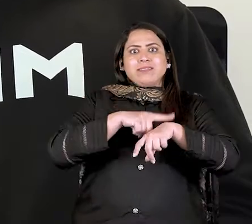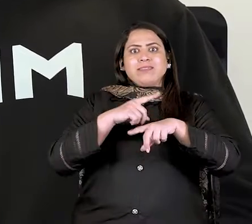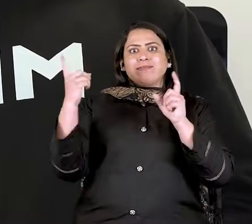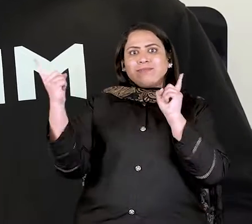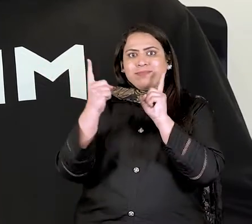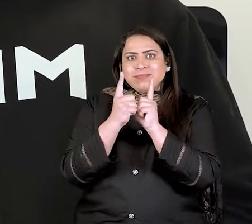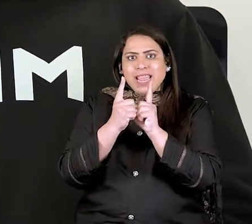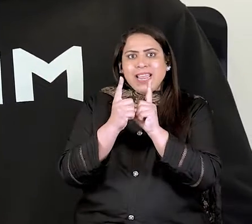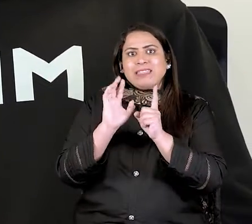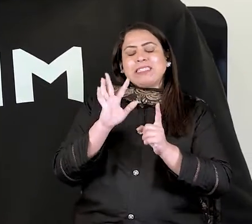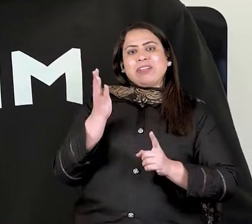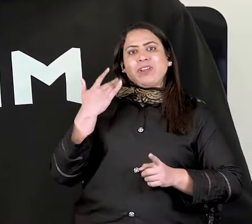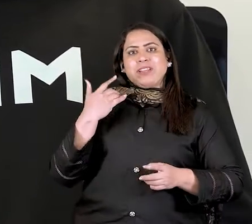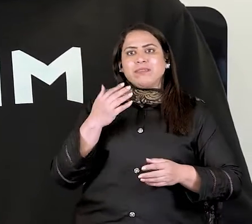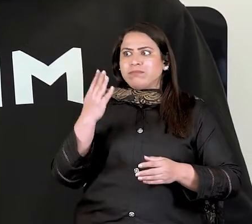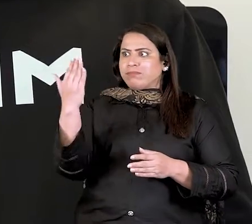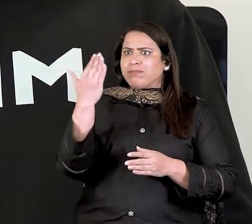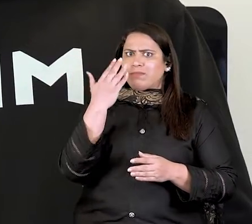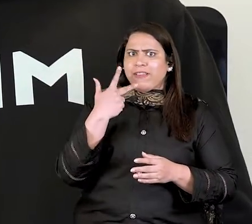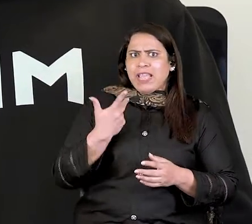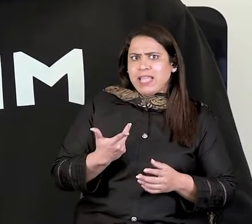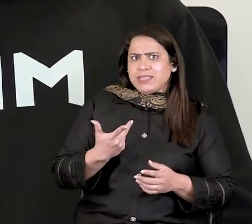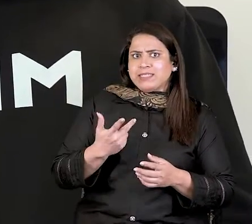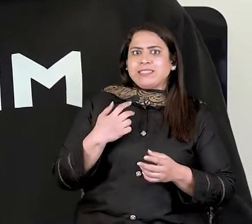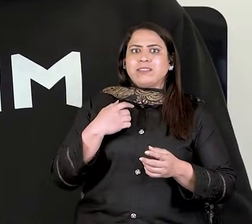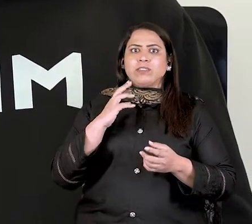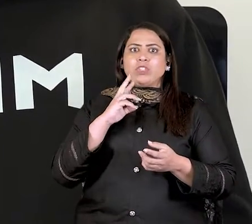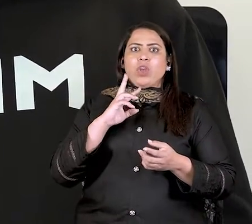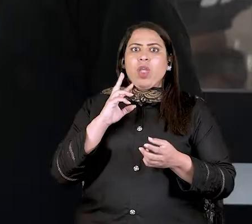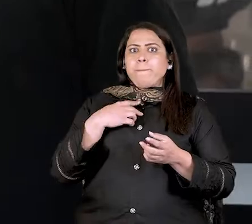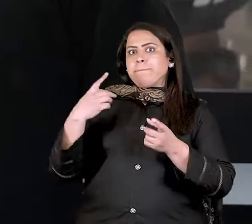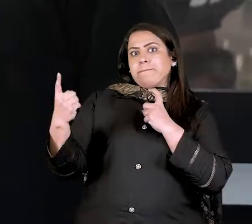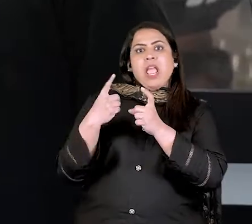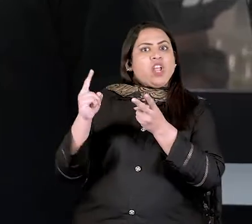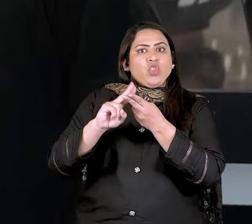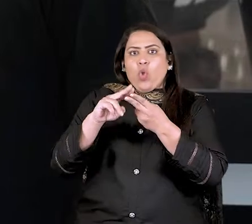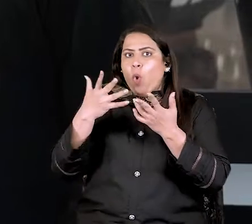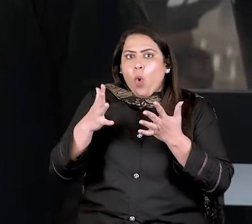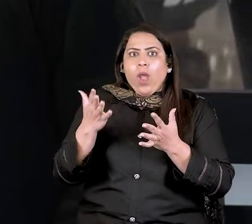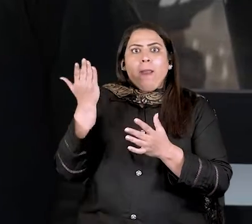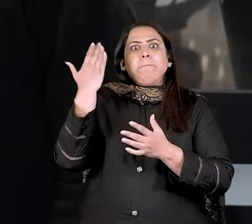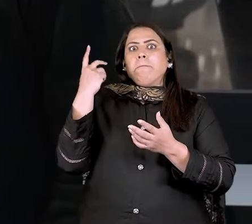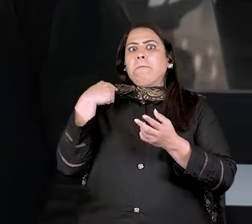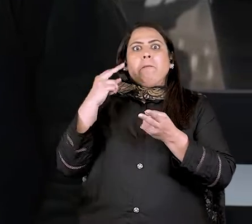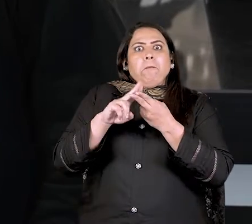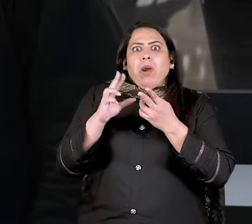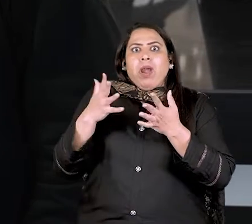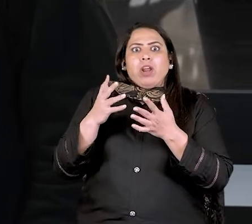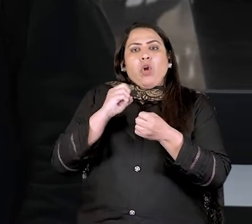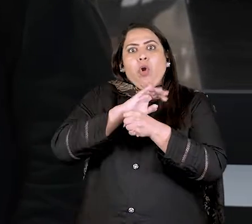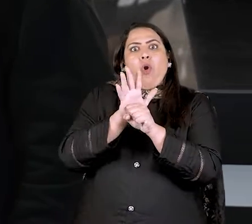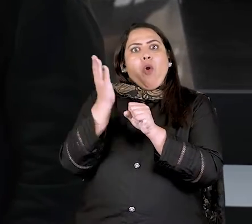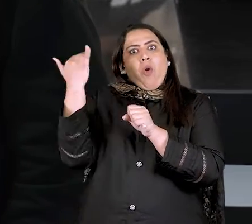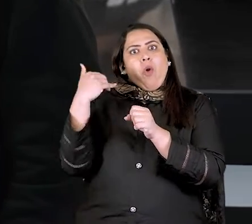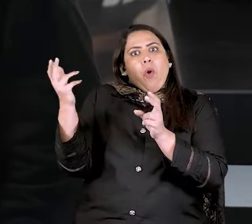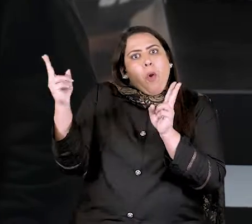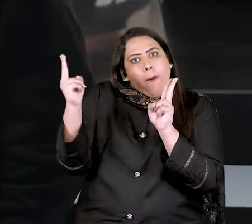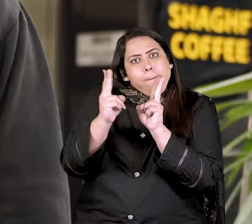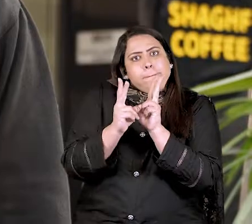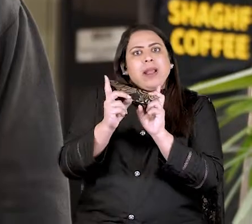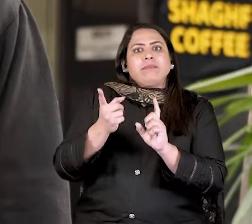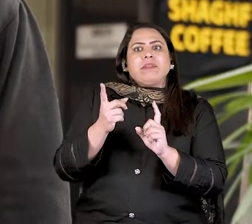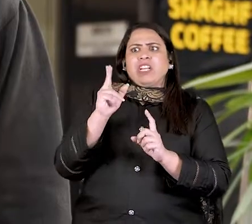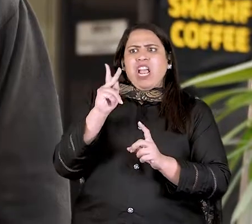met, and Yeah. it was amazing. It was not a materialistic friendship. He never wanted anything from